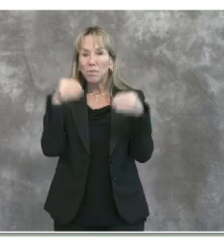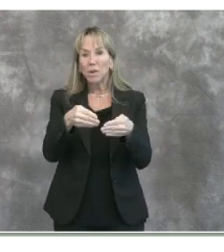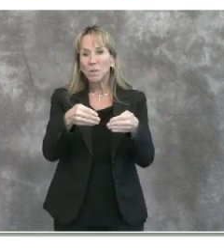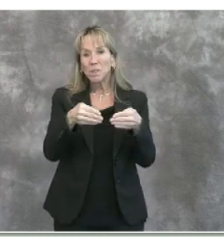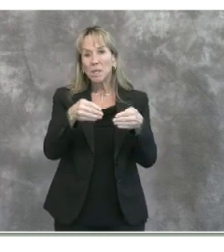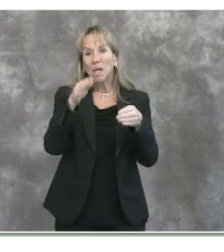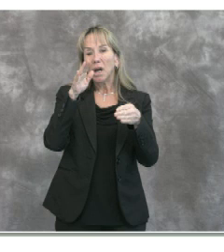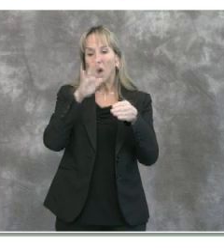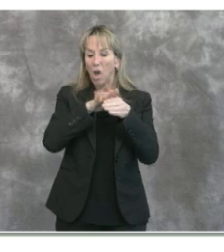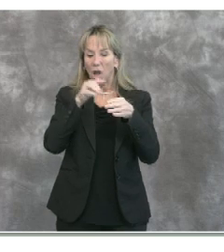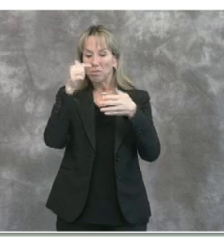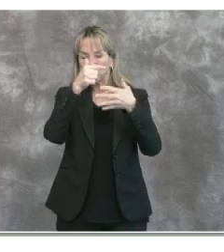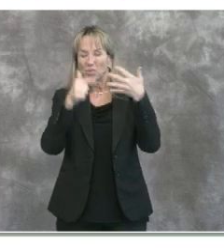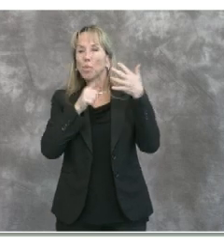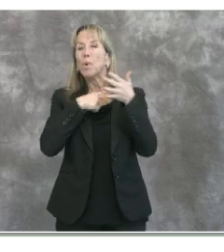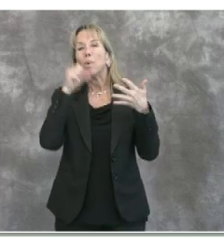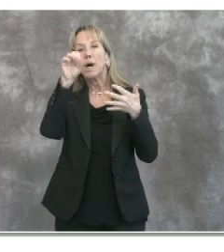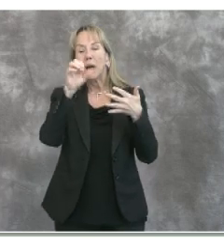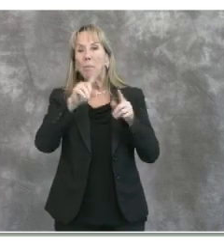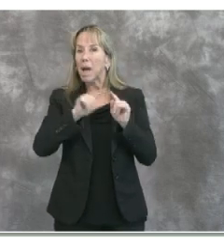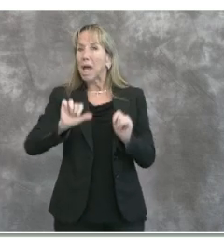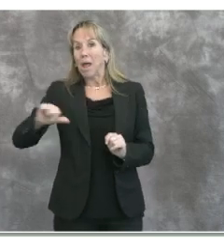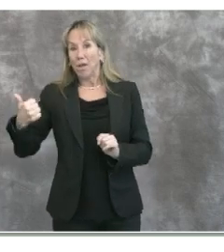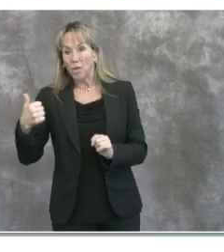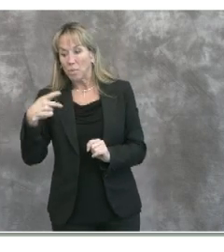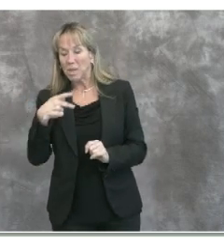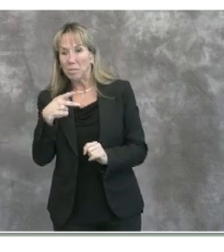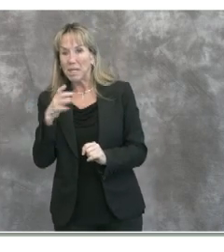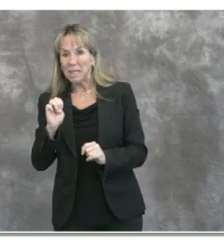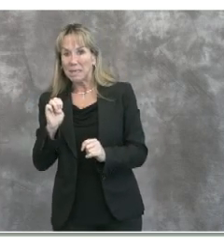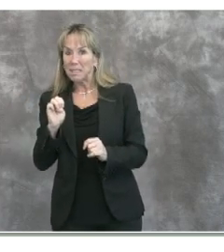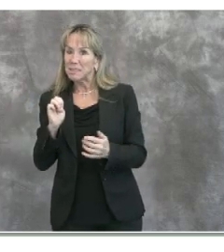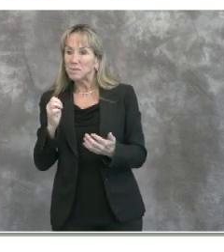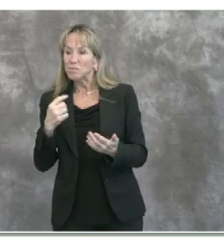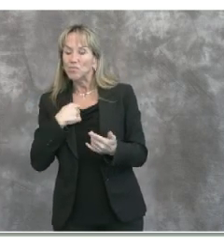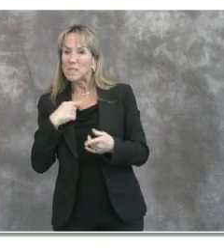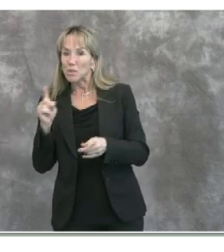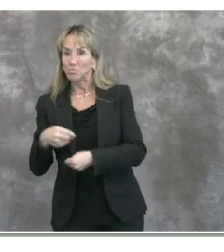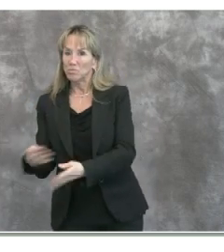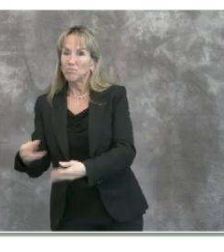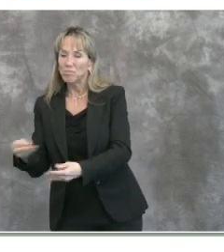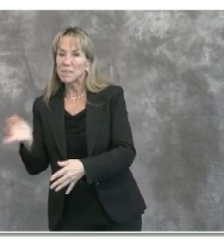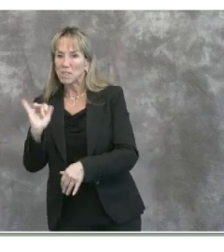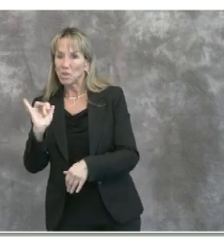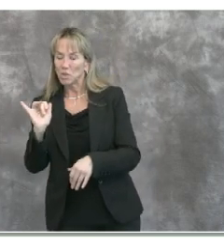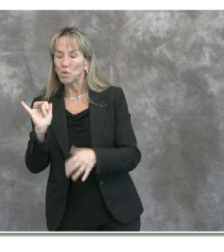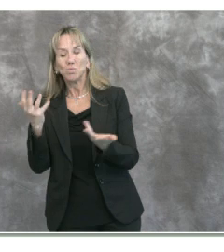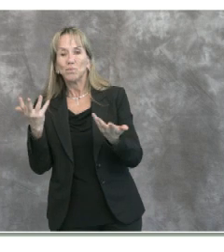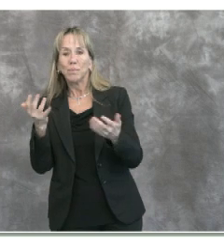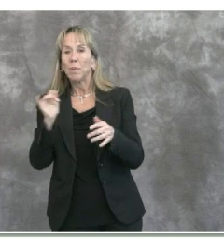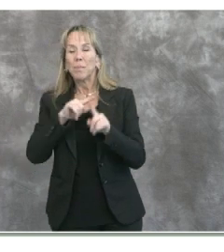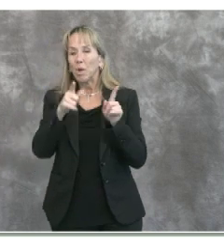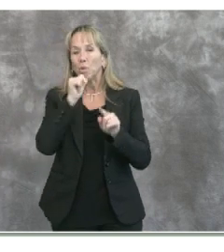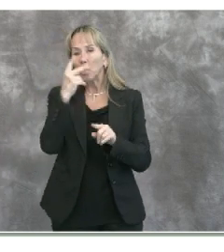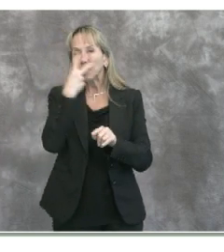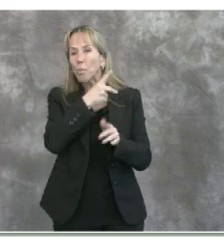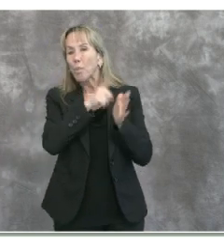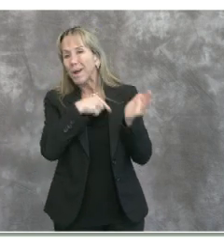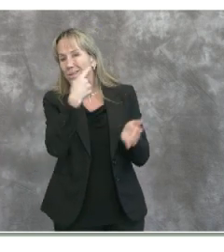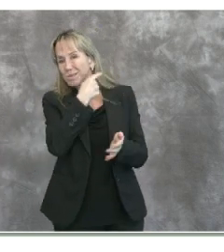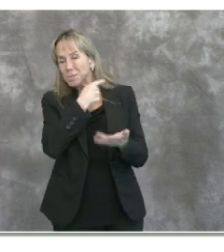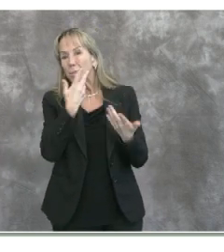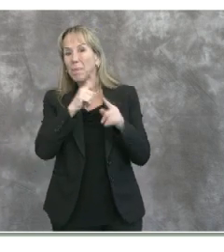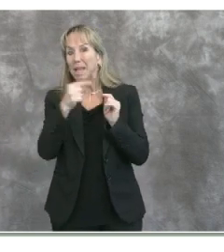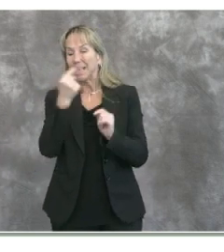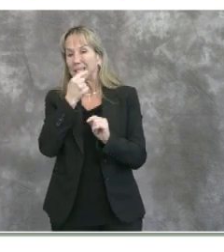other personal protective equipment and hygiene items that we routinely distribute to our health system and other partners that are not represented here, but this